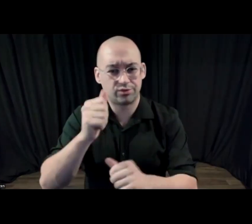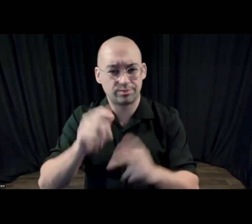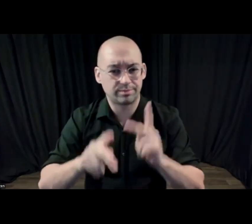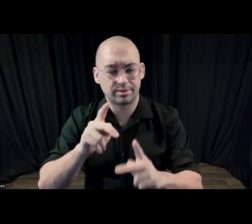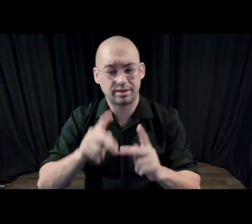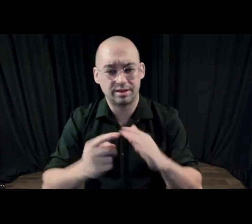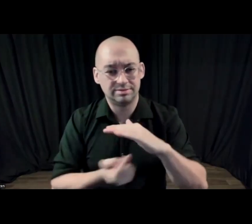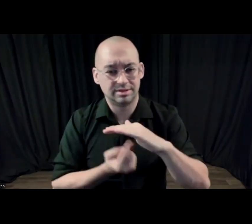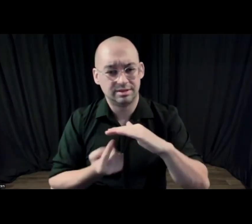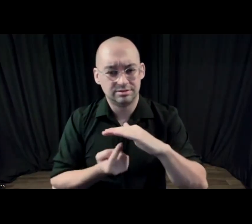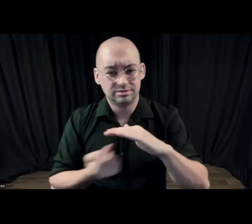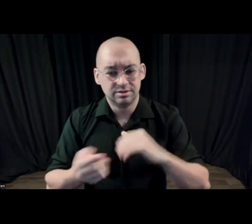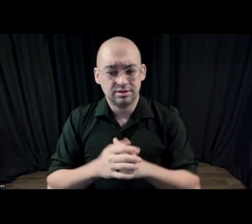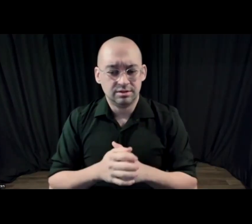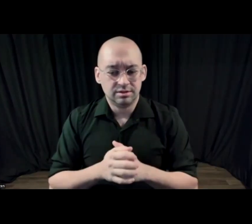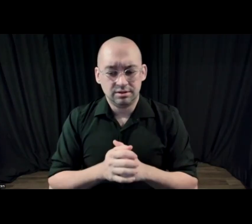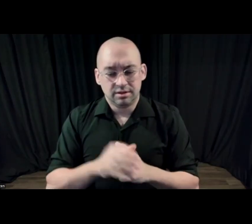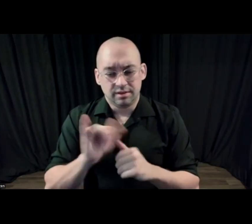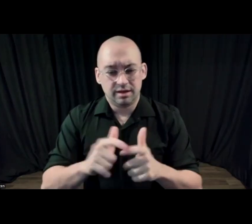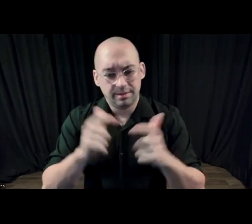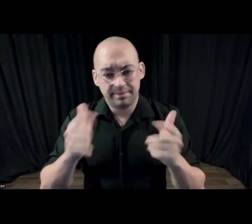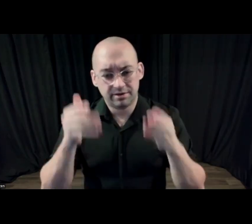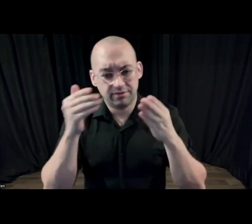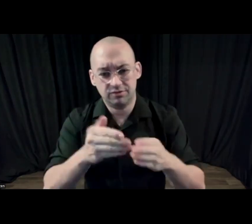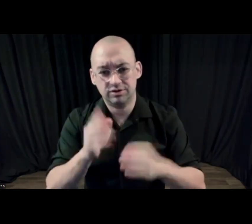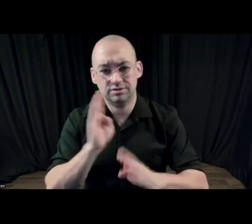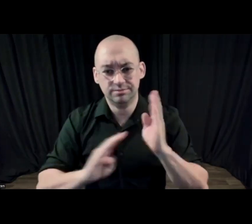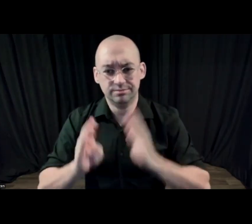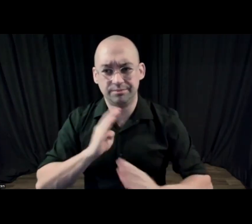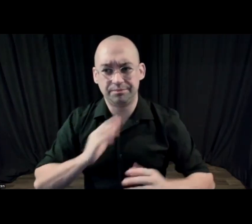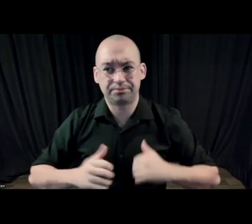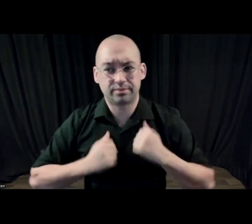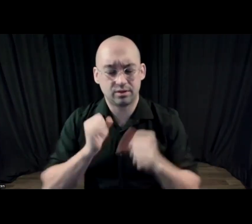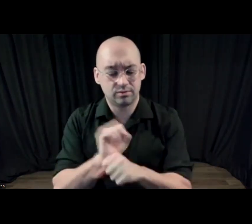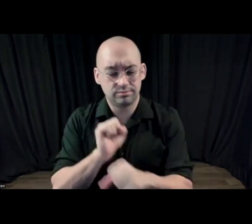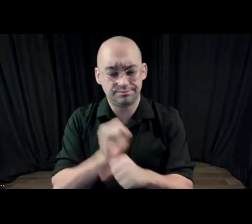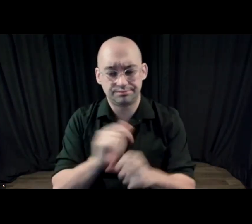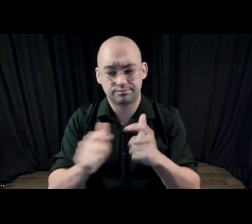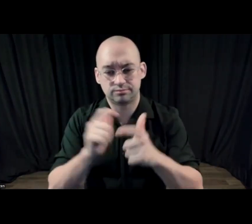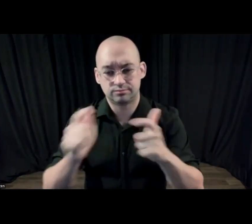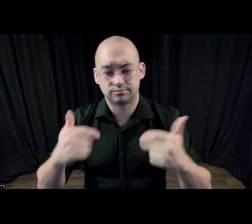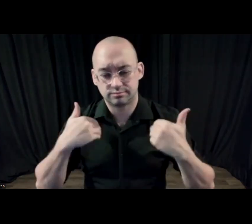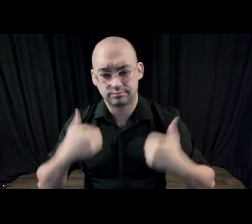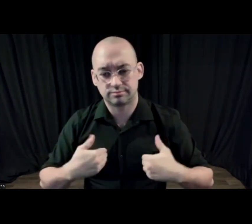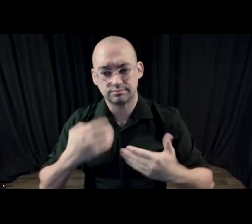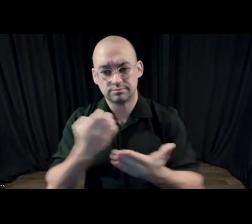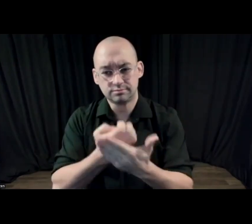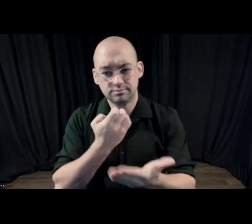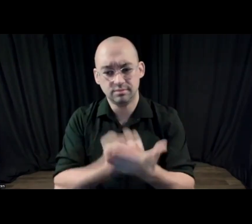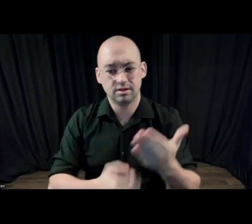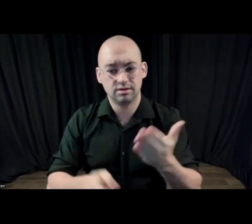a big focus of our behavioral health work. And huge body of evidence,